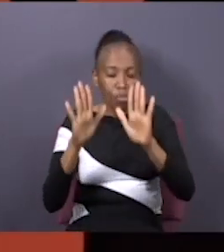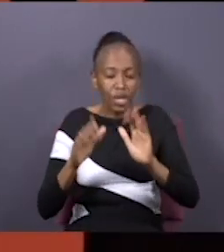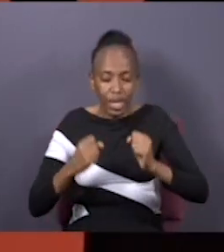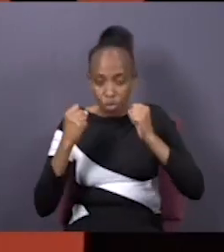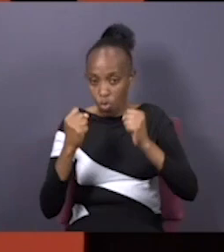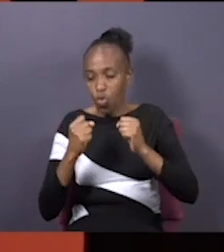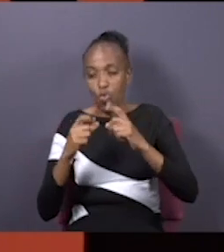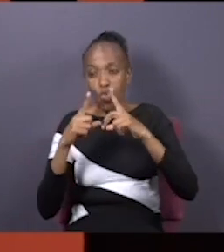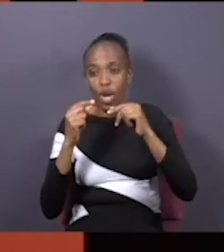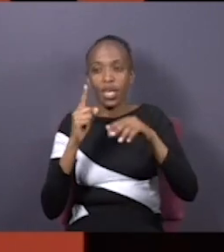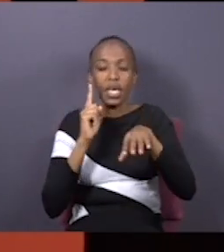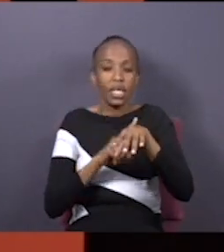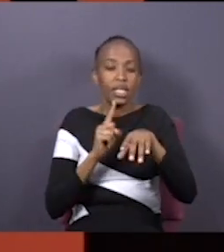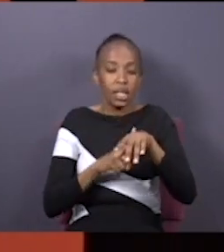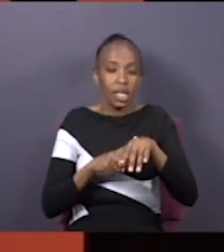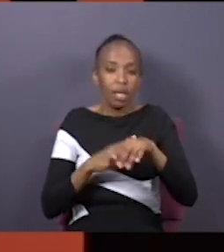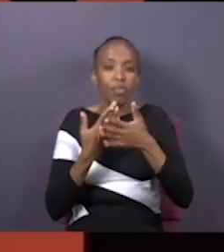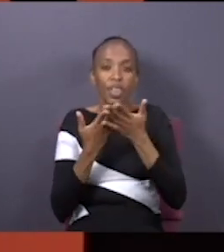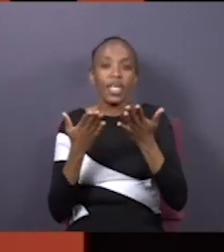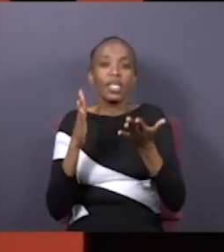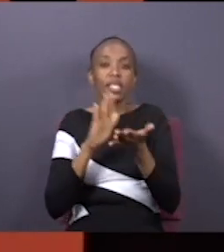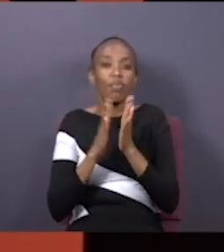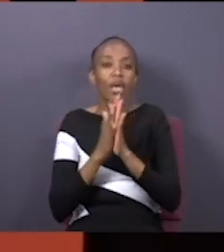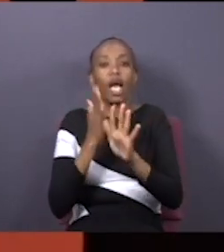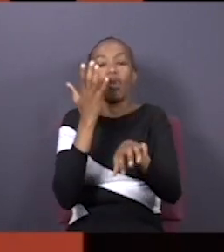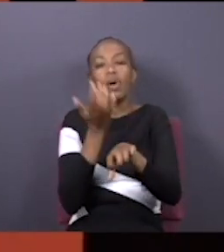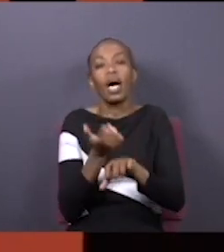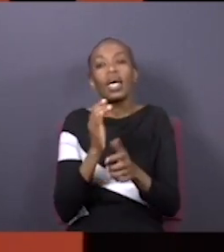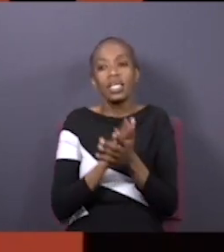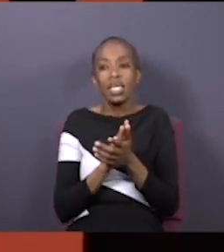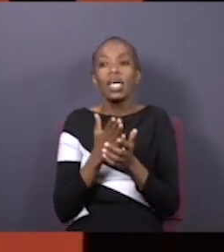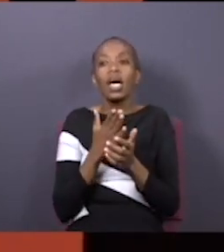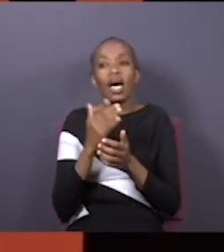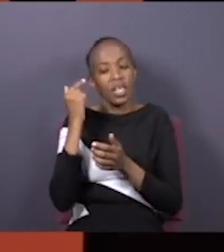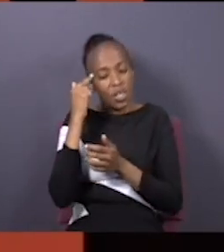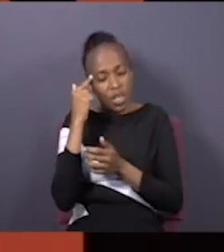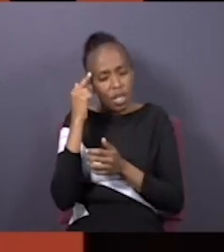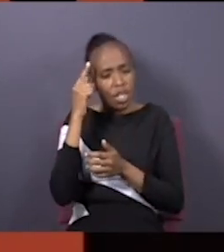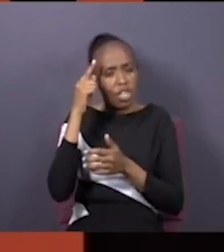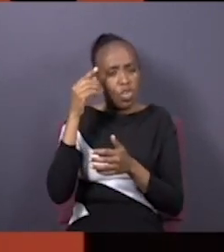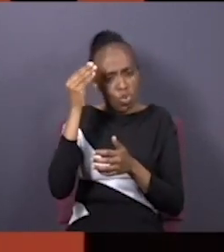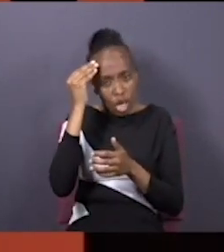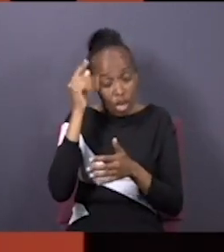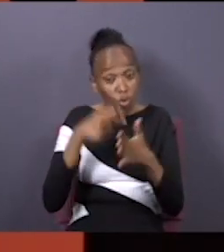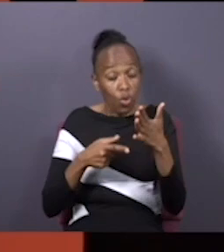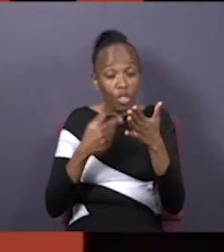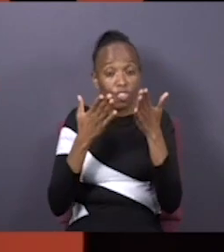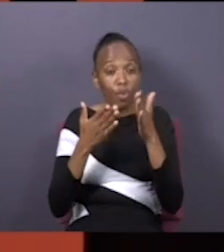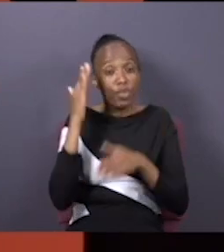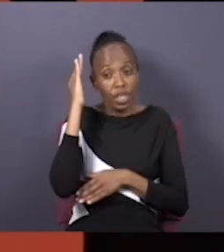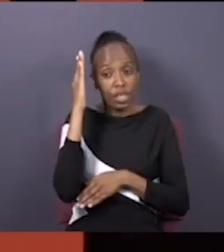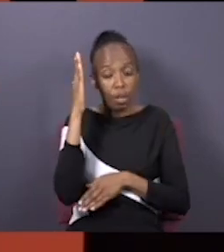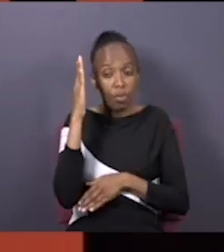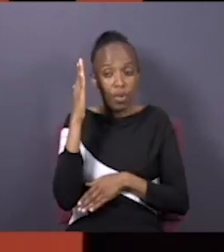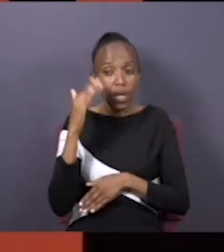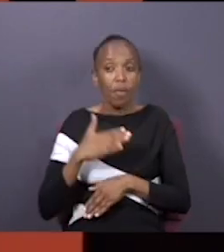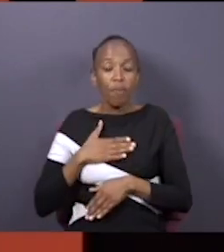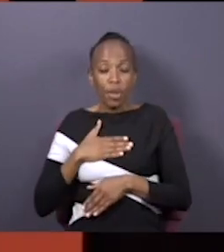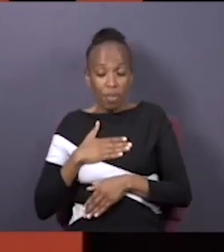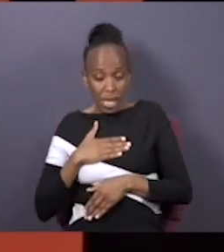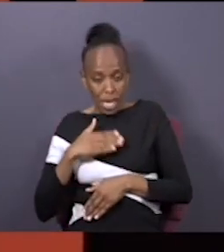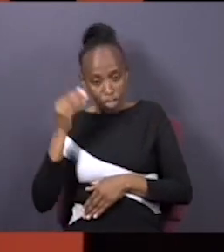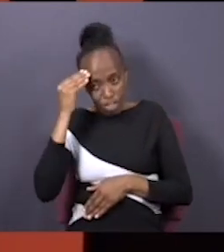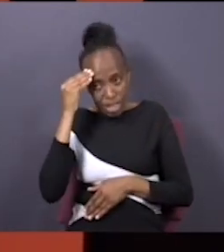word. When the going gets tough. I wonder what your takeaway from today's sermon was. I have